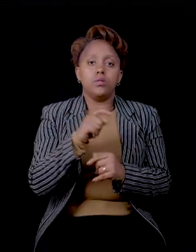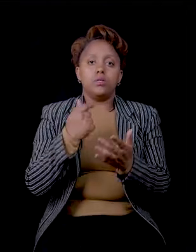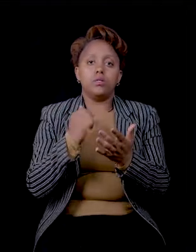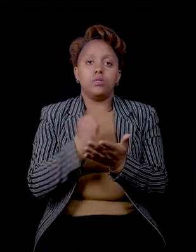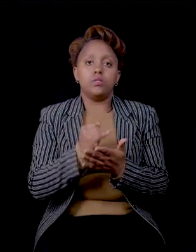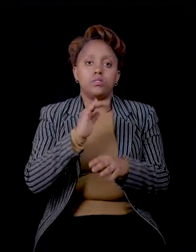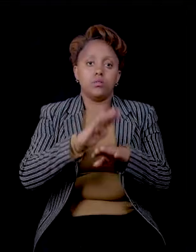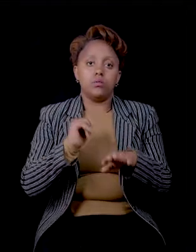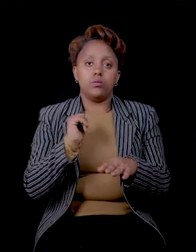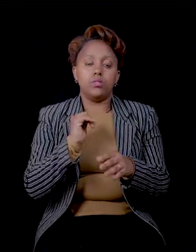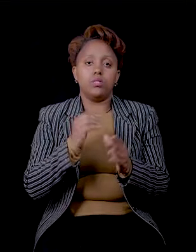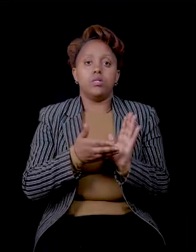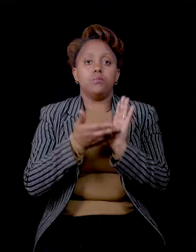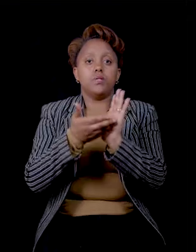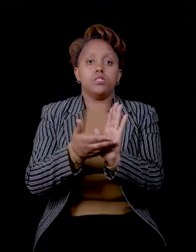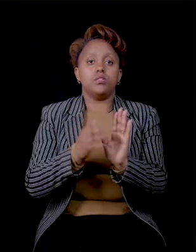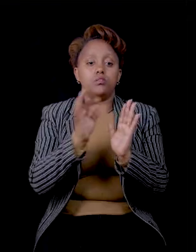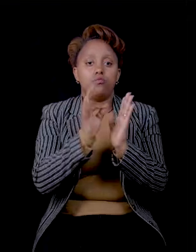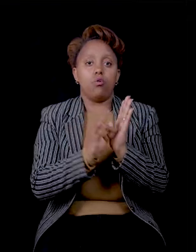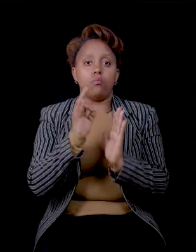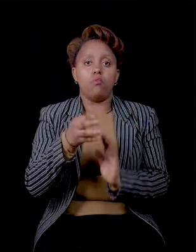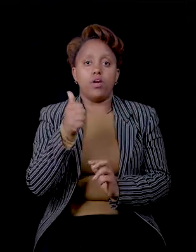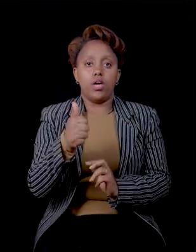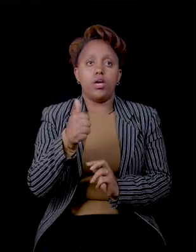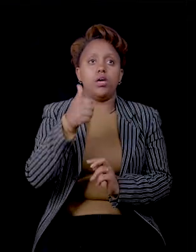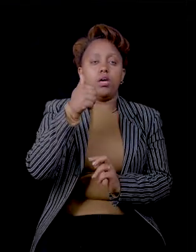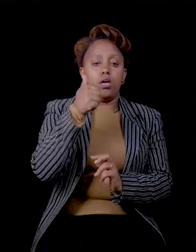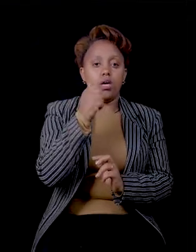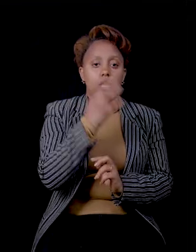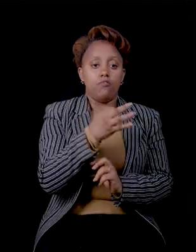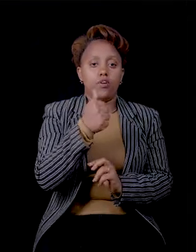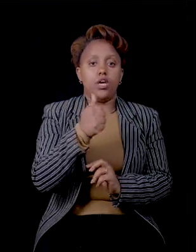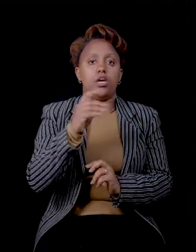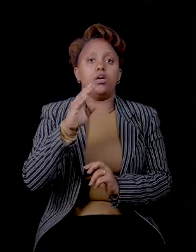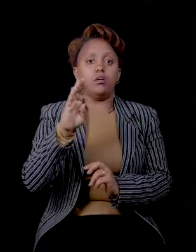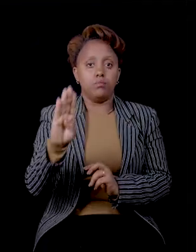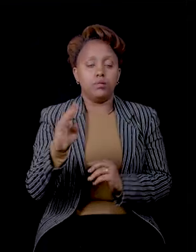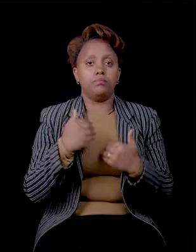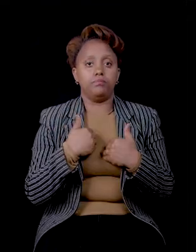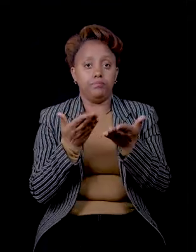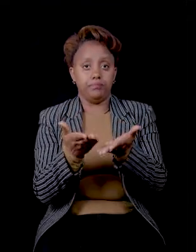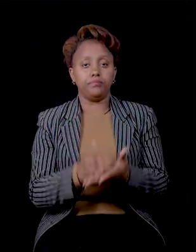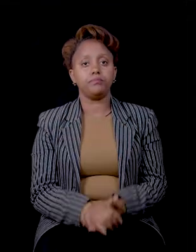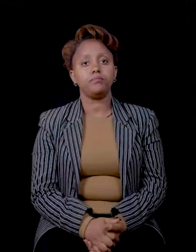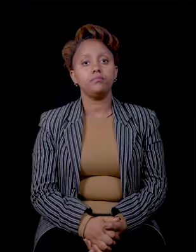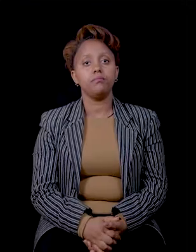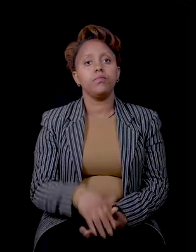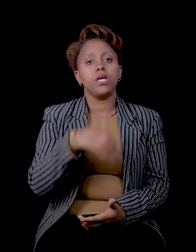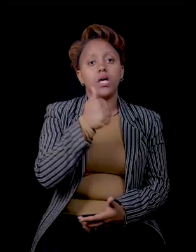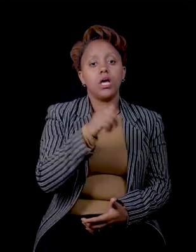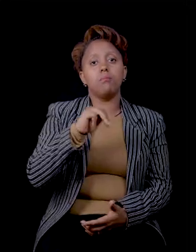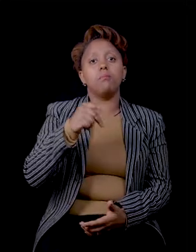is represented in the form of a f from a to b, or you can also represent it as